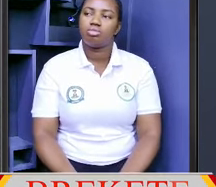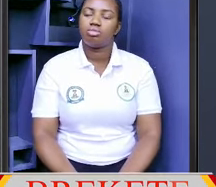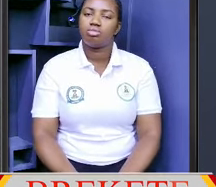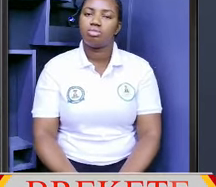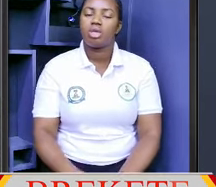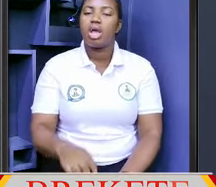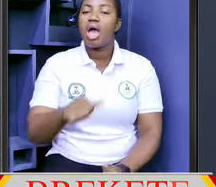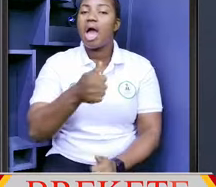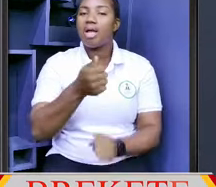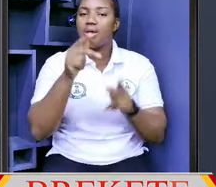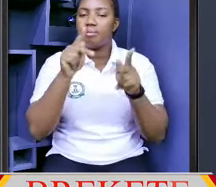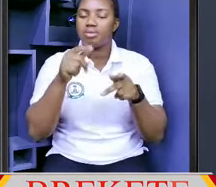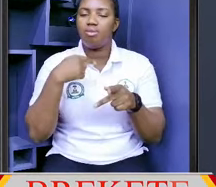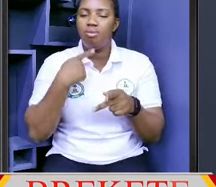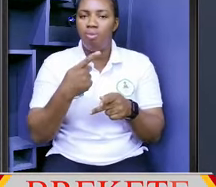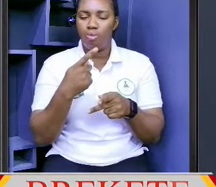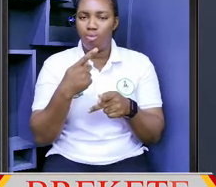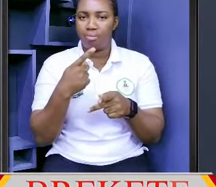Bella Naomi, you say,